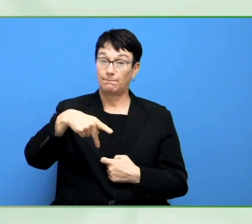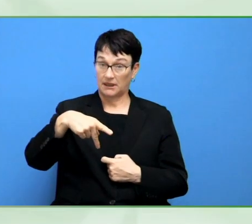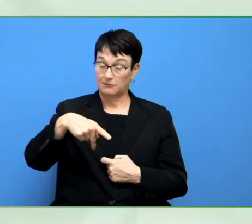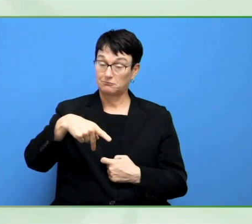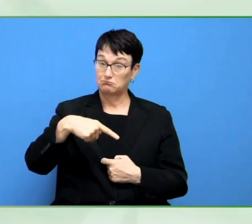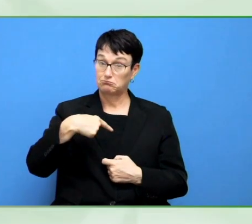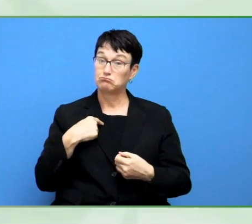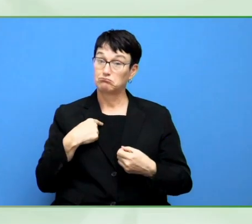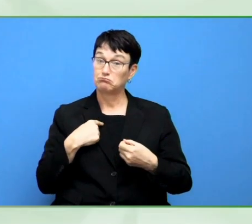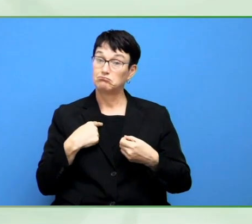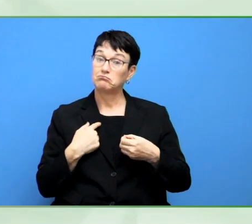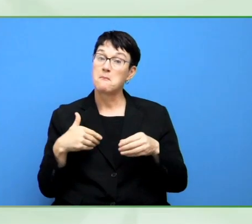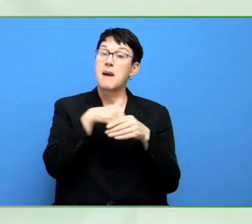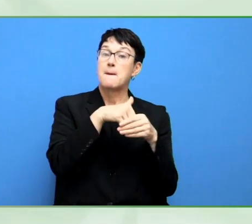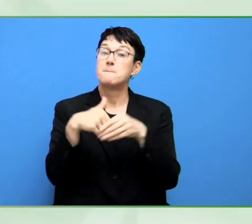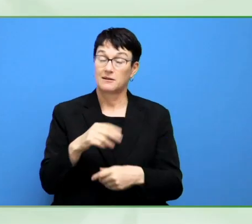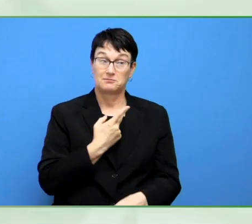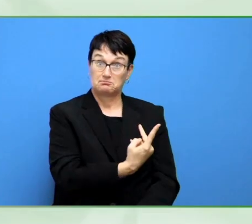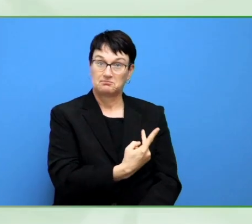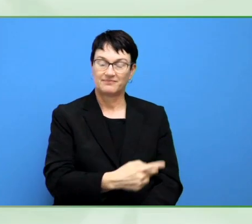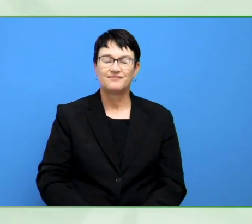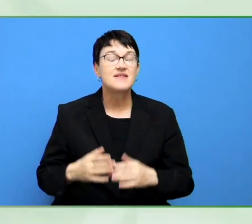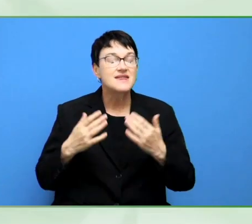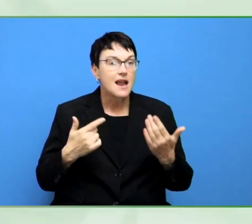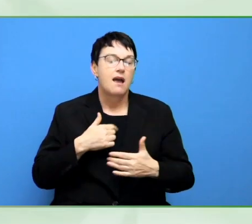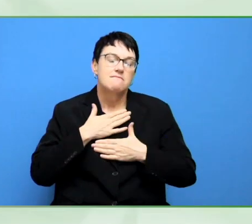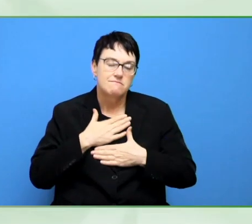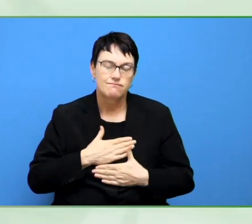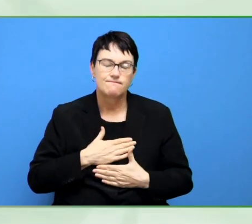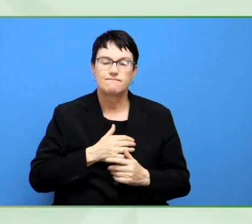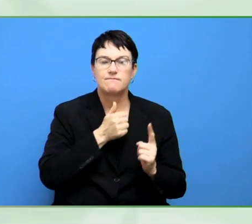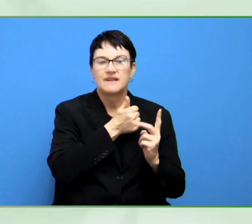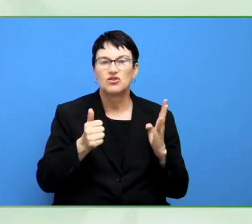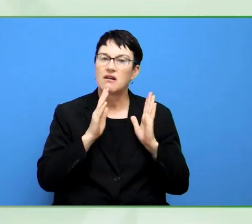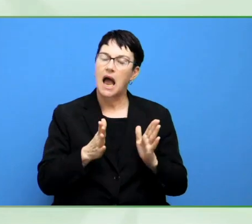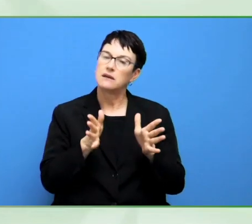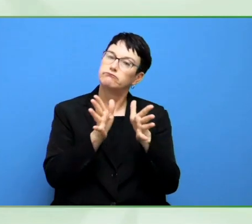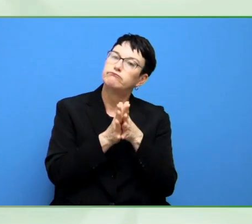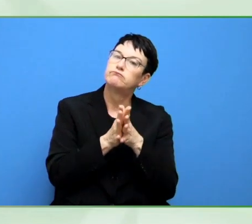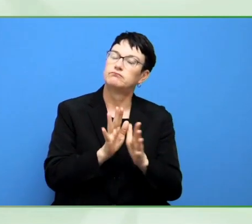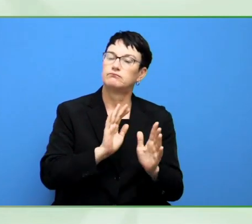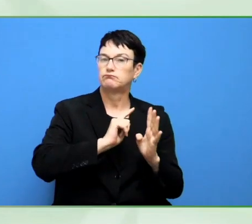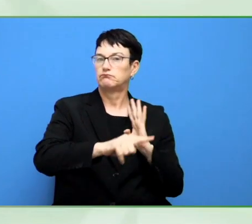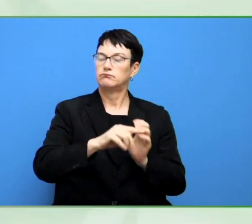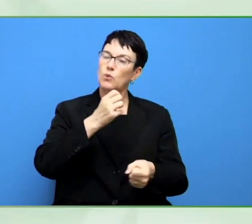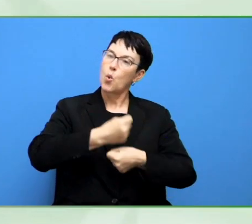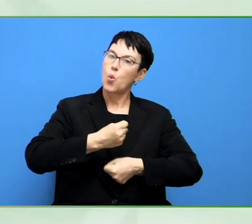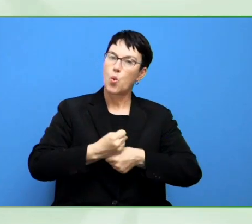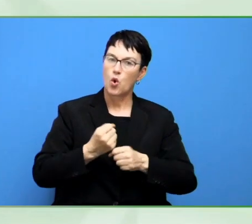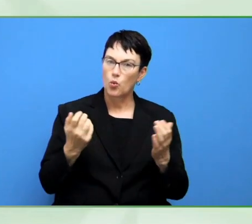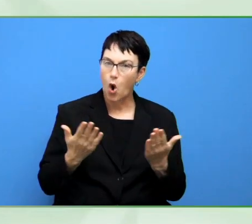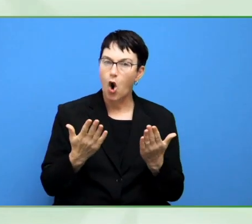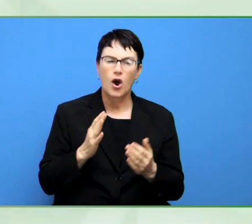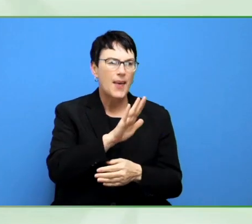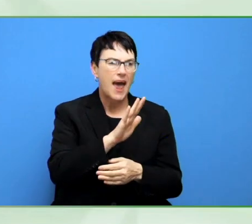like to invite each one of these people to put forth their work and their perspectives as to how they are doing the work. Following that, we'll